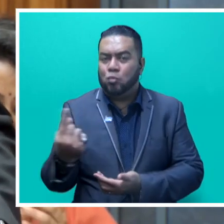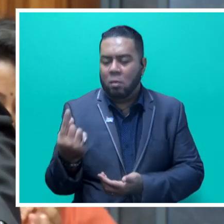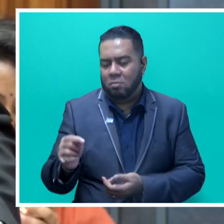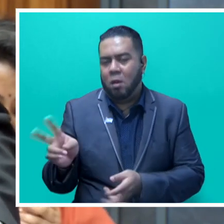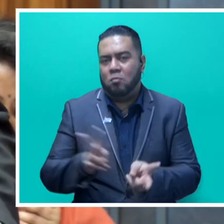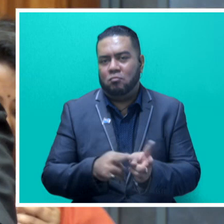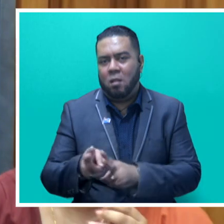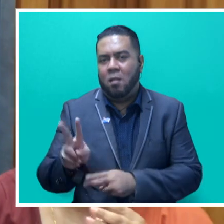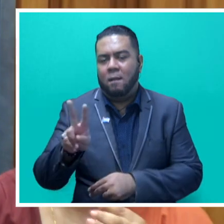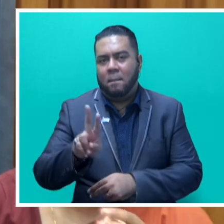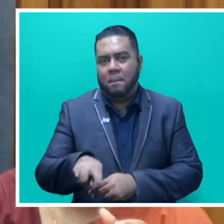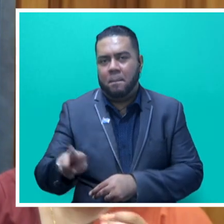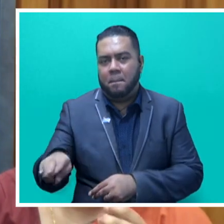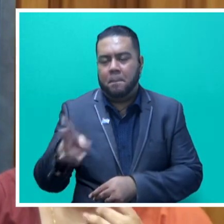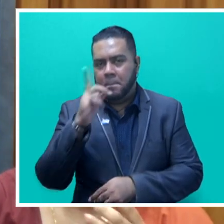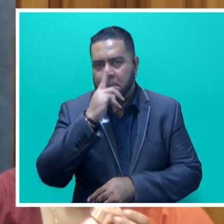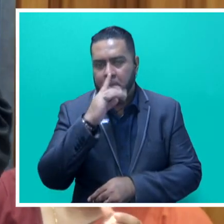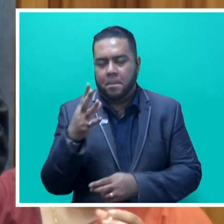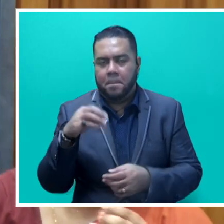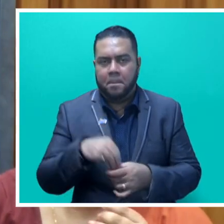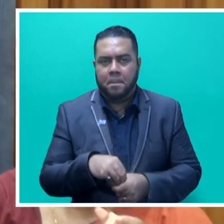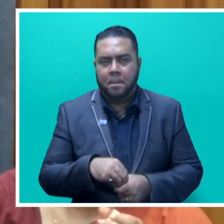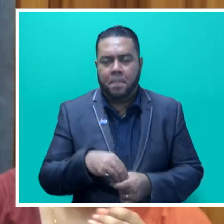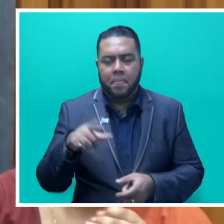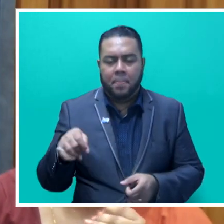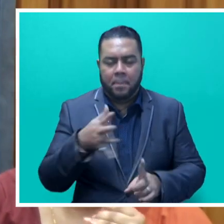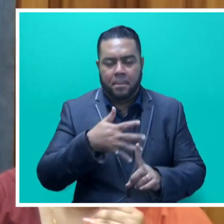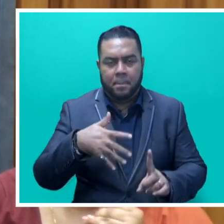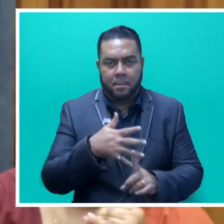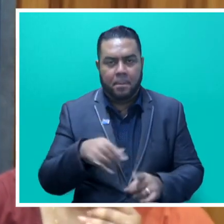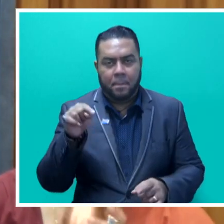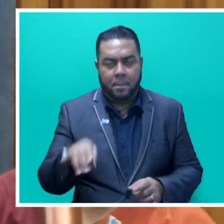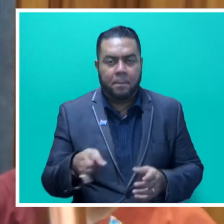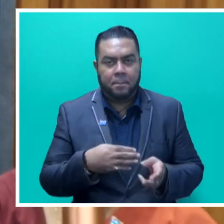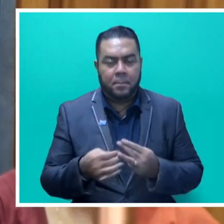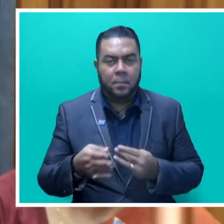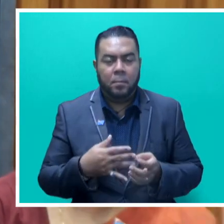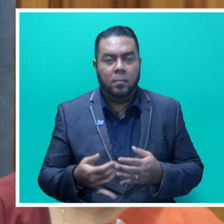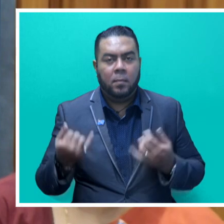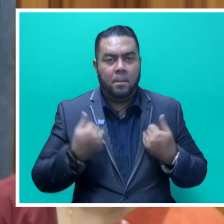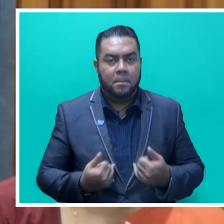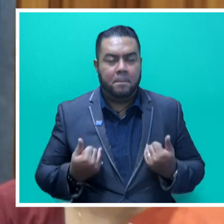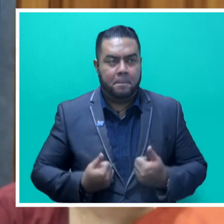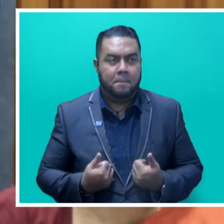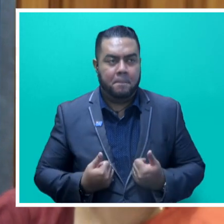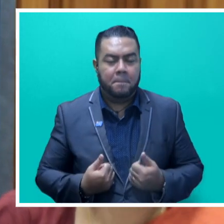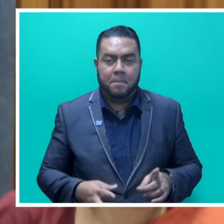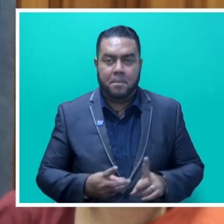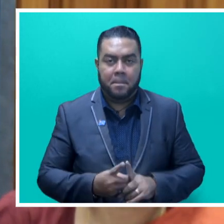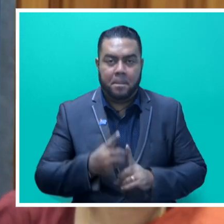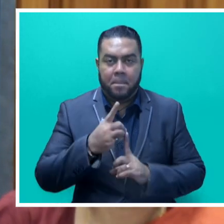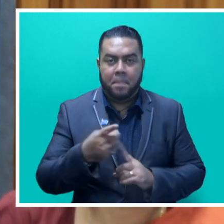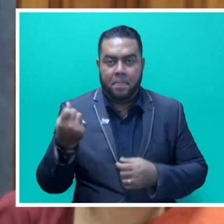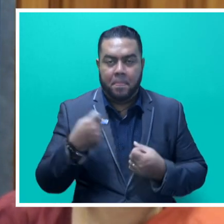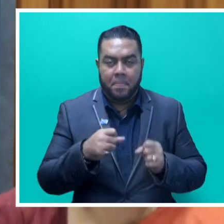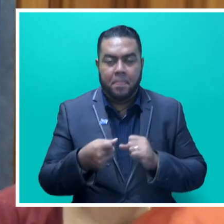standards. Honorable Speaker, sir, against this backdrop, this ministry is committed to implementing development strategies